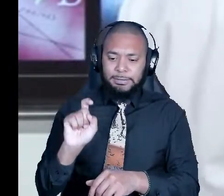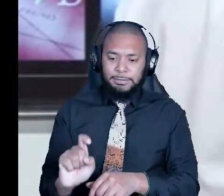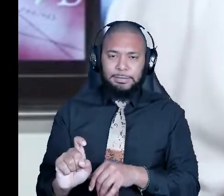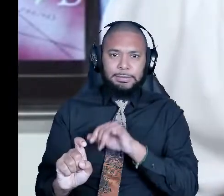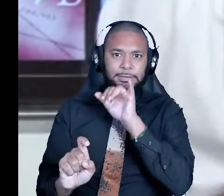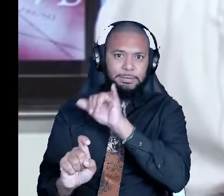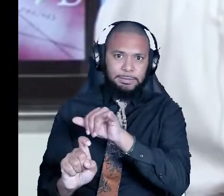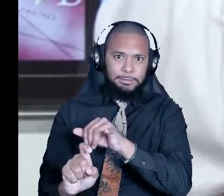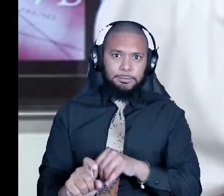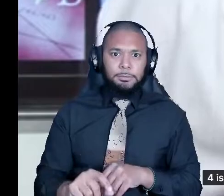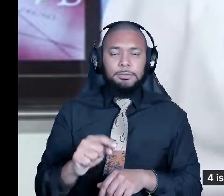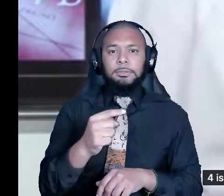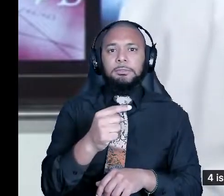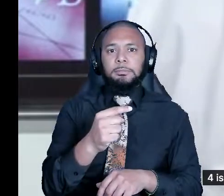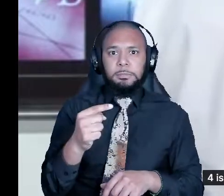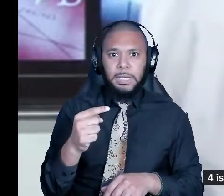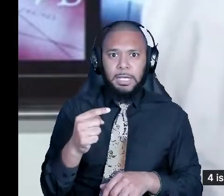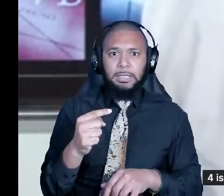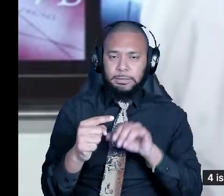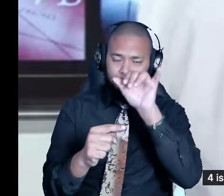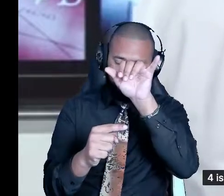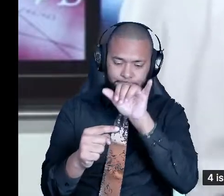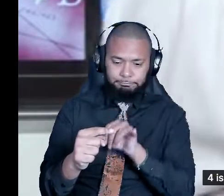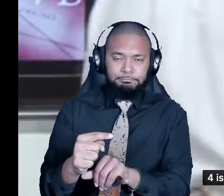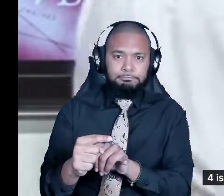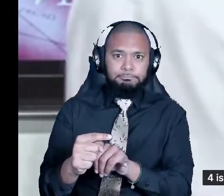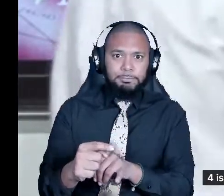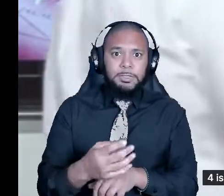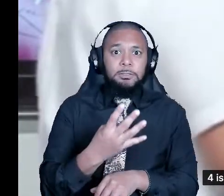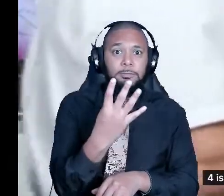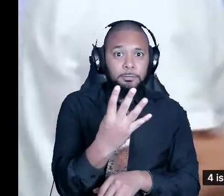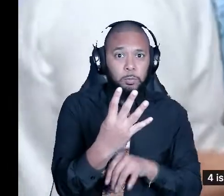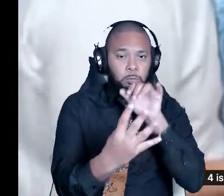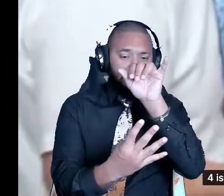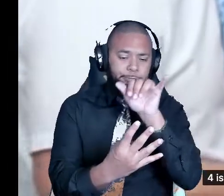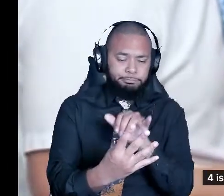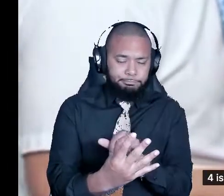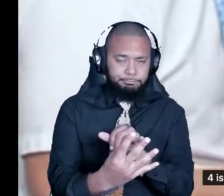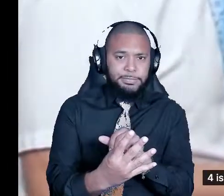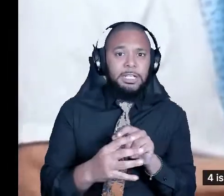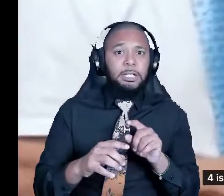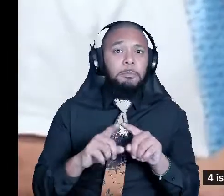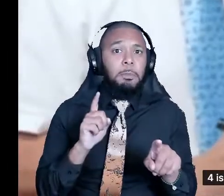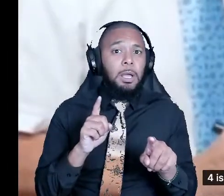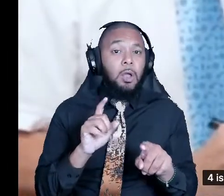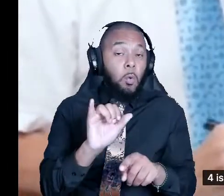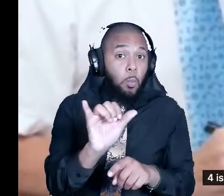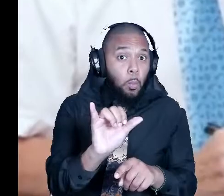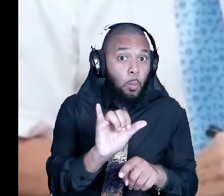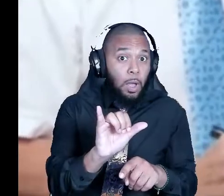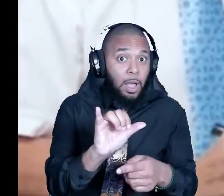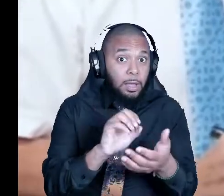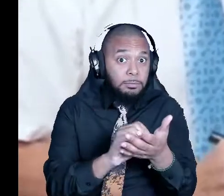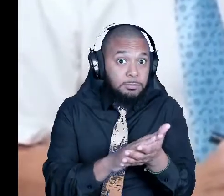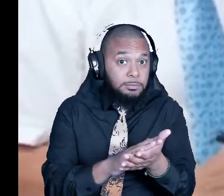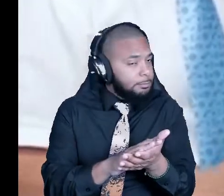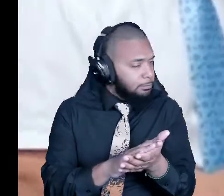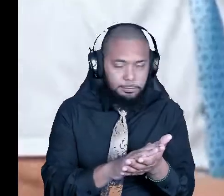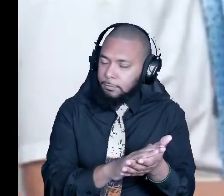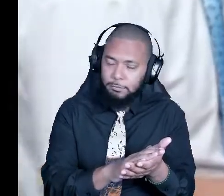is going to stay minus, 4 is going to stay 4, but I'm not going to write down y, I'm going to write down